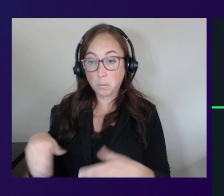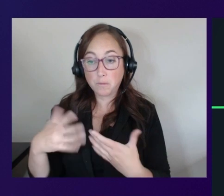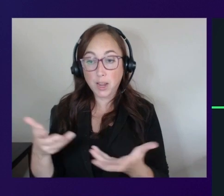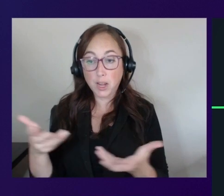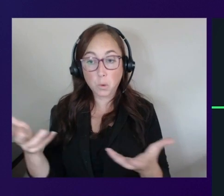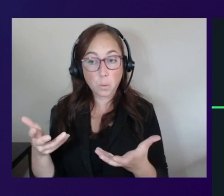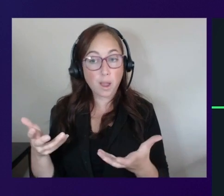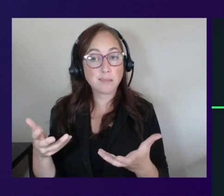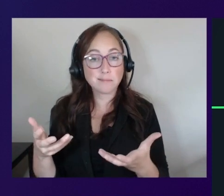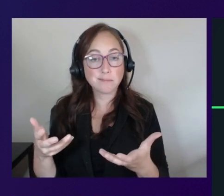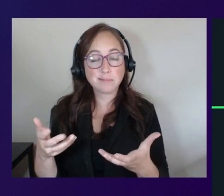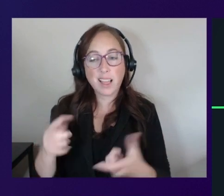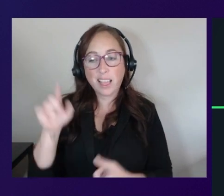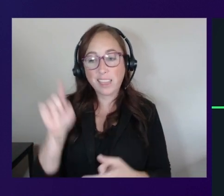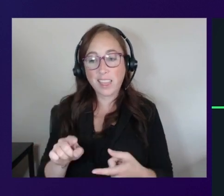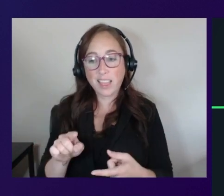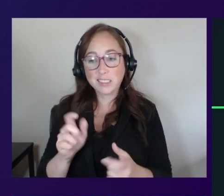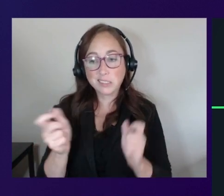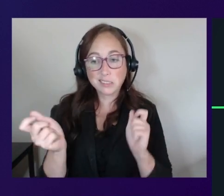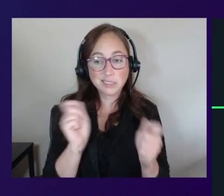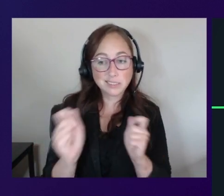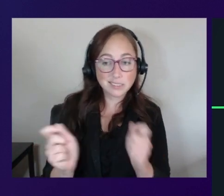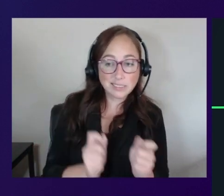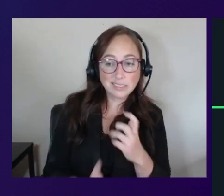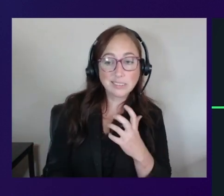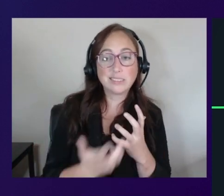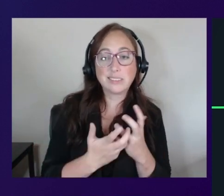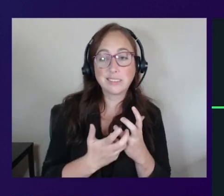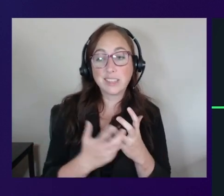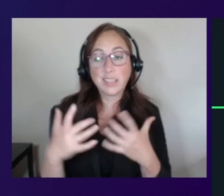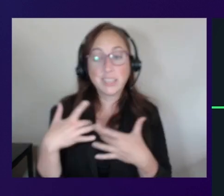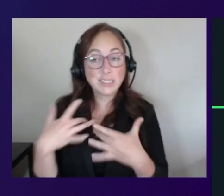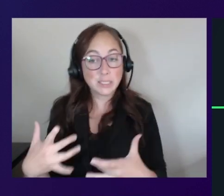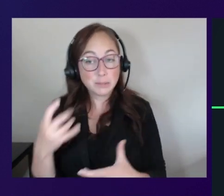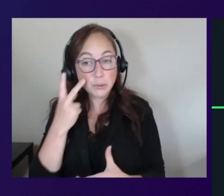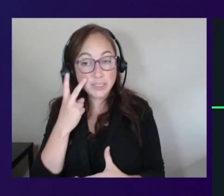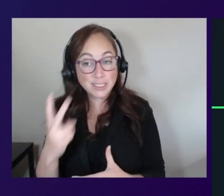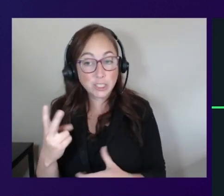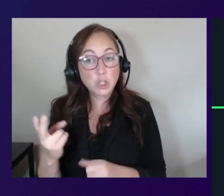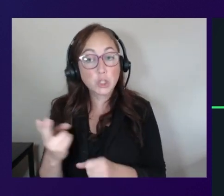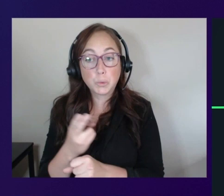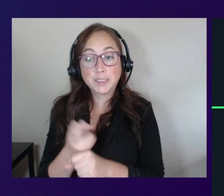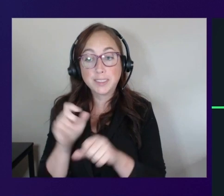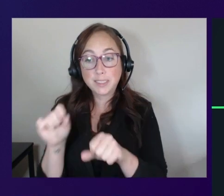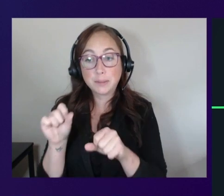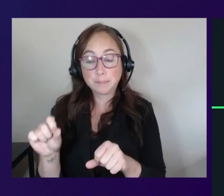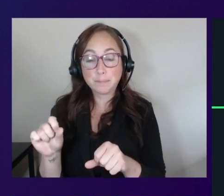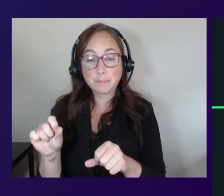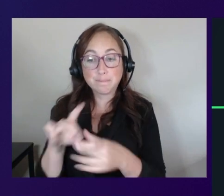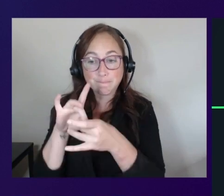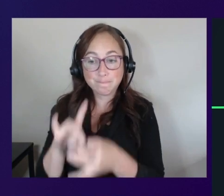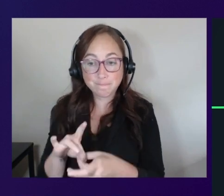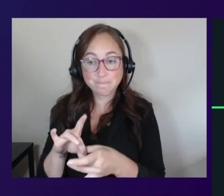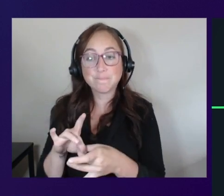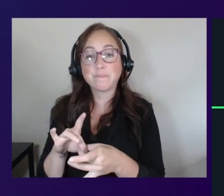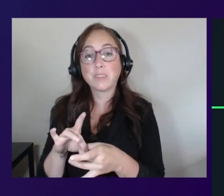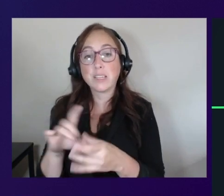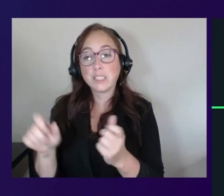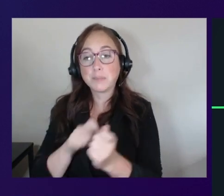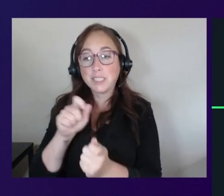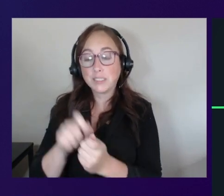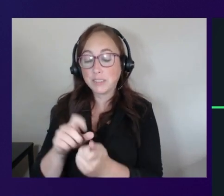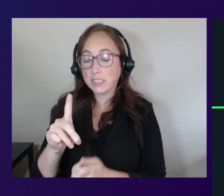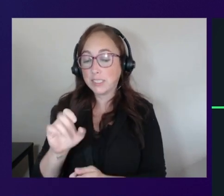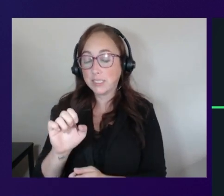of personalization. What you normally see with AppStream are use cases and capabilities that revolve around a curated desktop experience